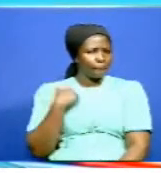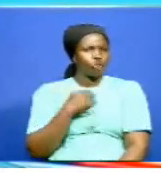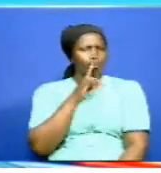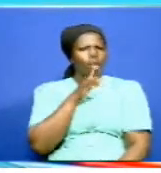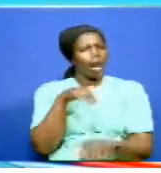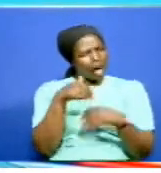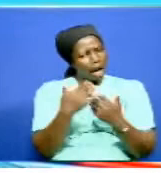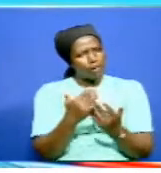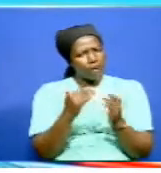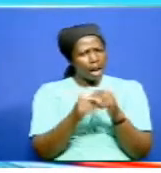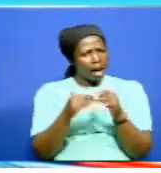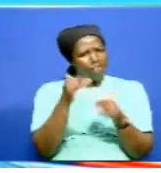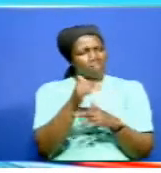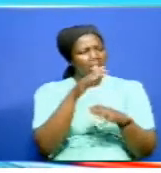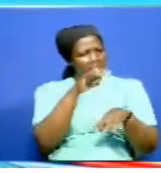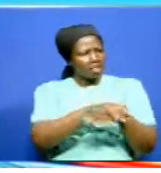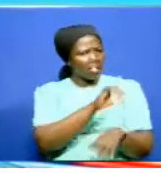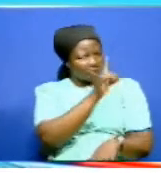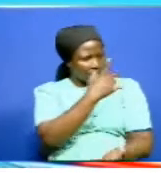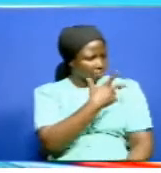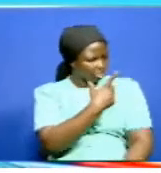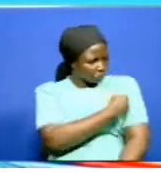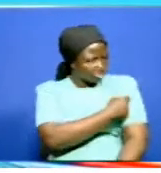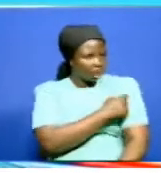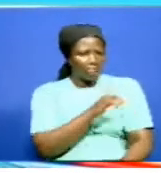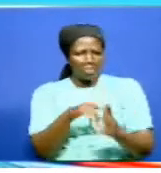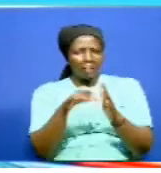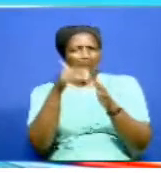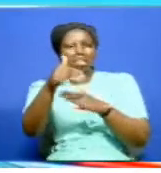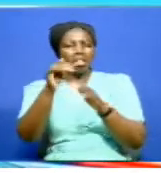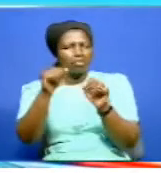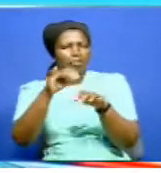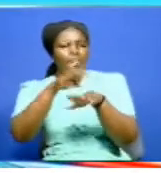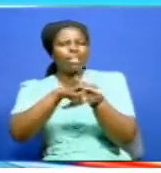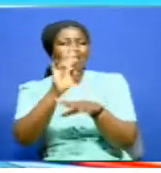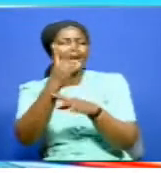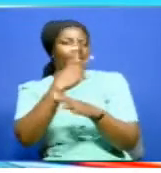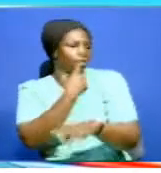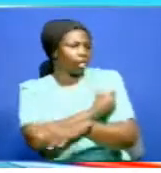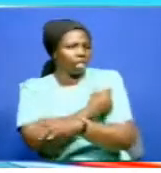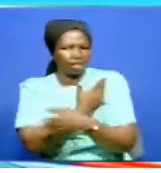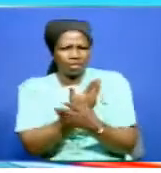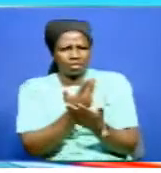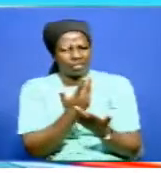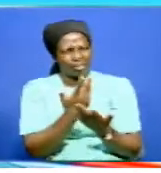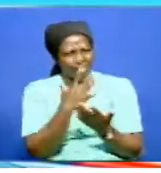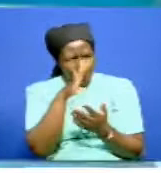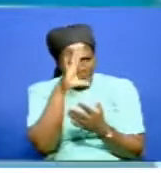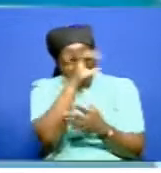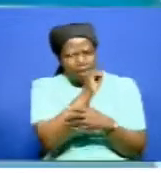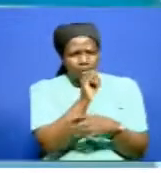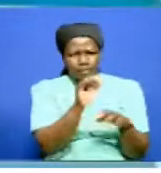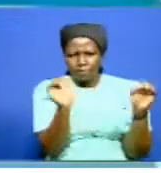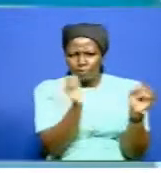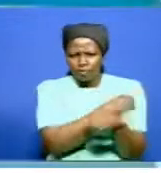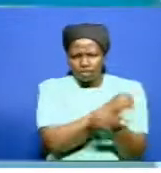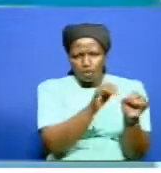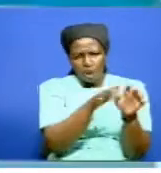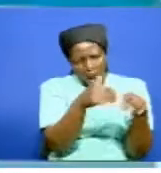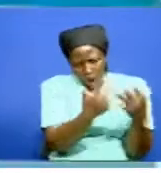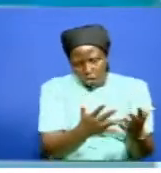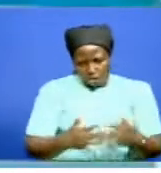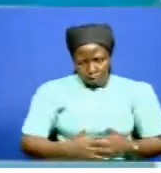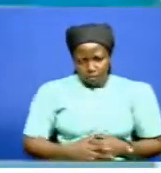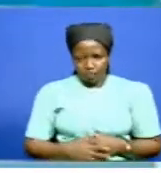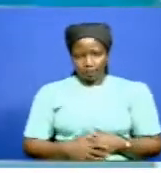not have some shortage or something like that? All right, that's a very important question. So, as